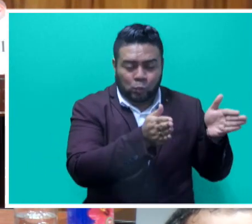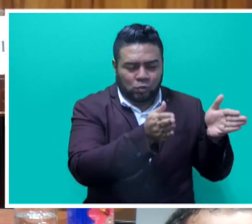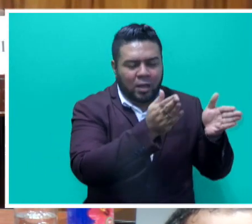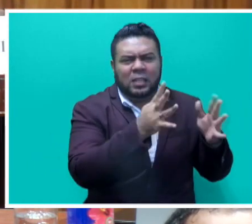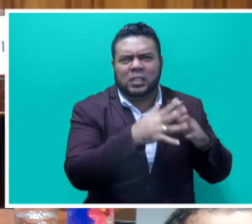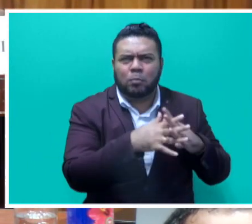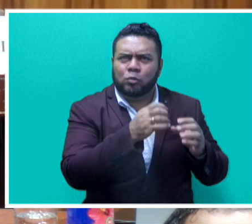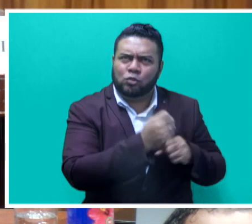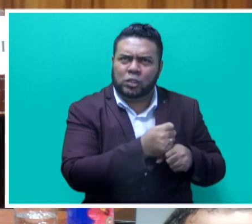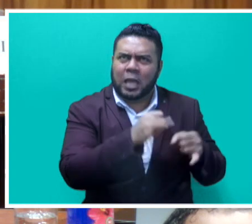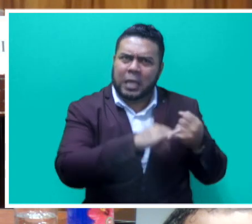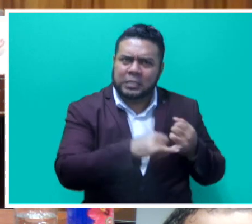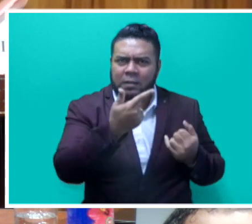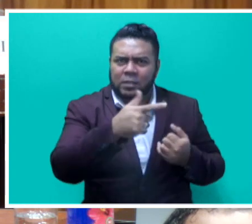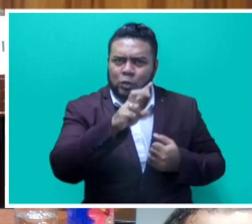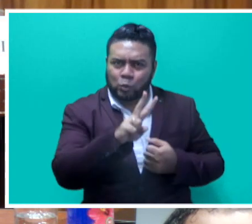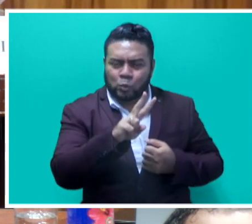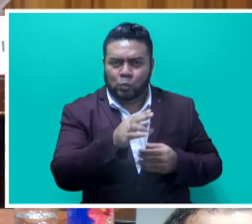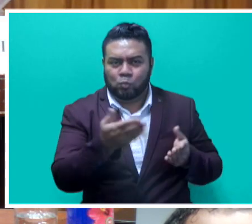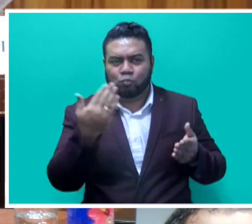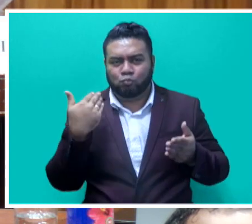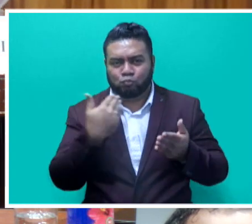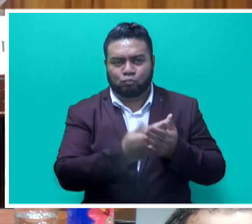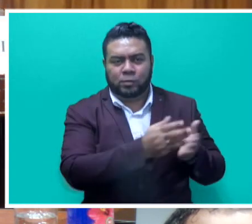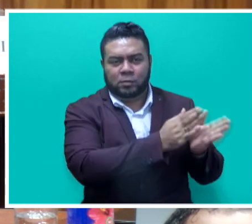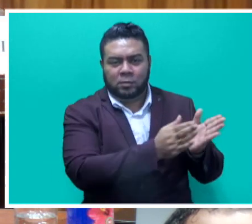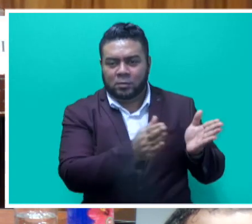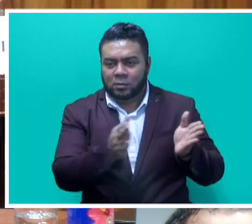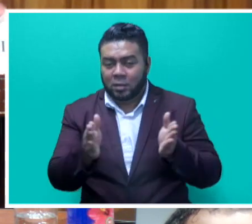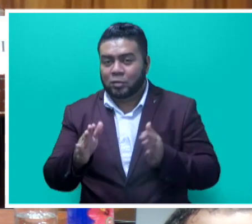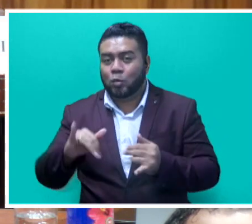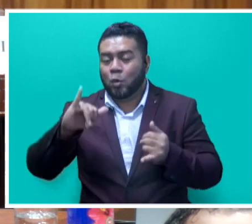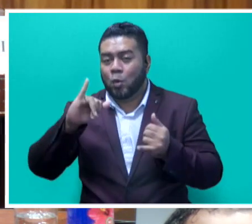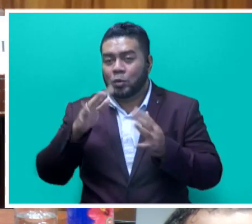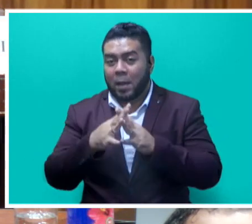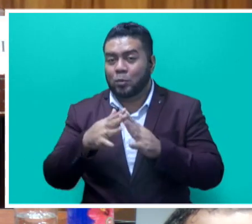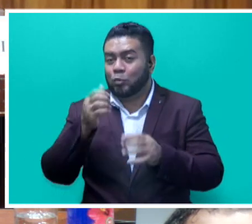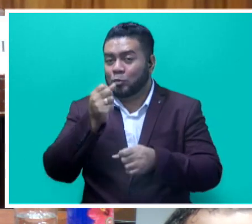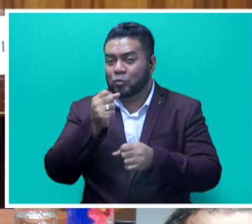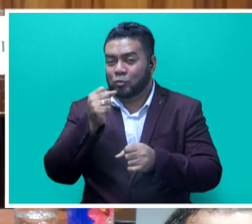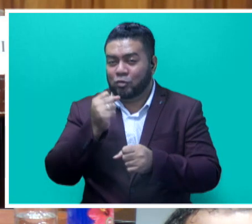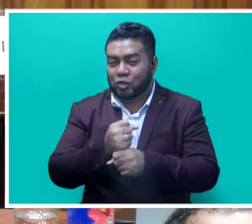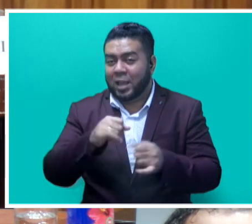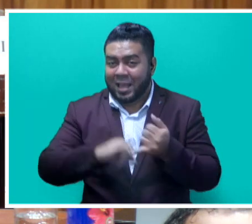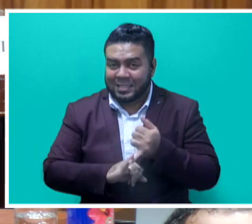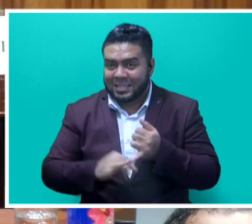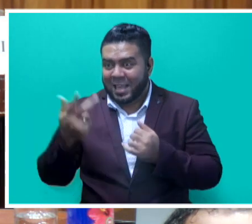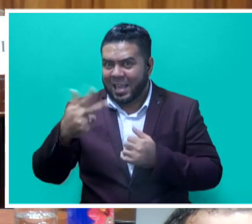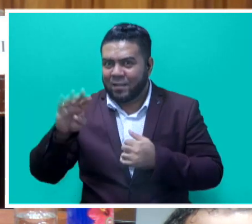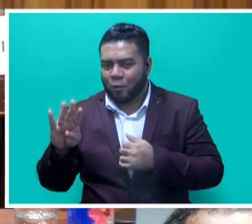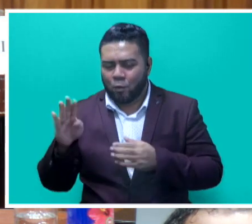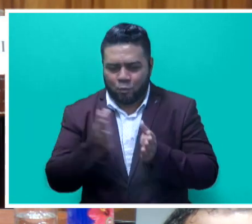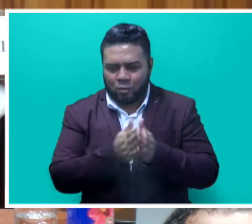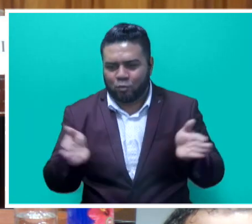1972 WGS72 to WGS 84. So that is